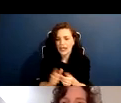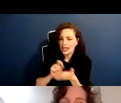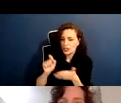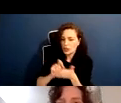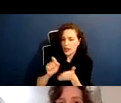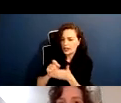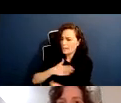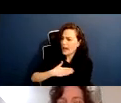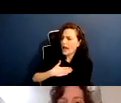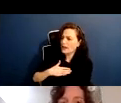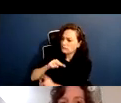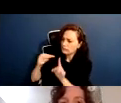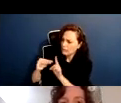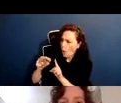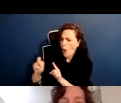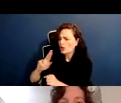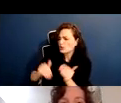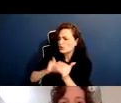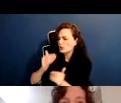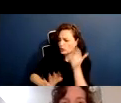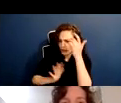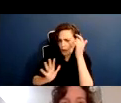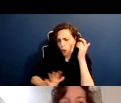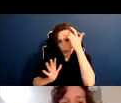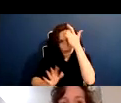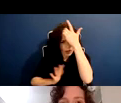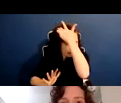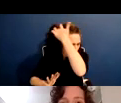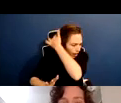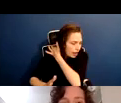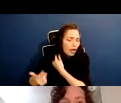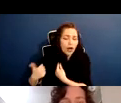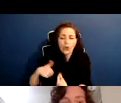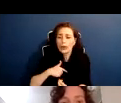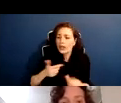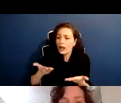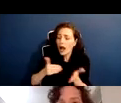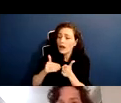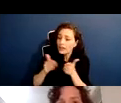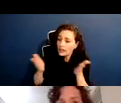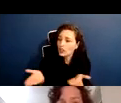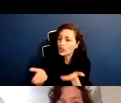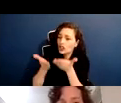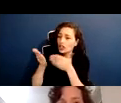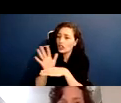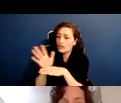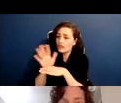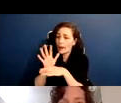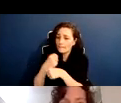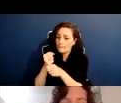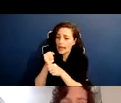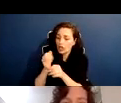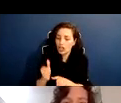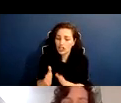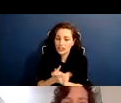formal? This is something that we often encourage filmmakers to do, is to say it out loud and then